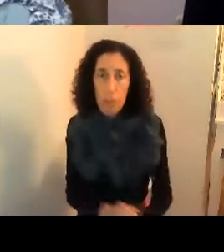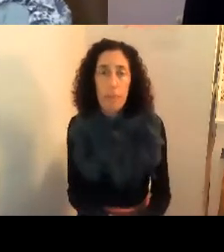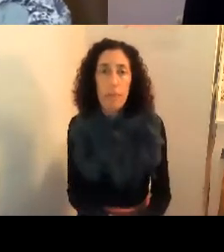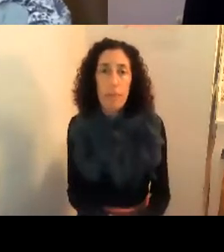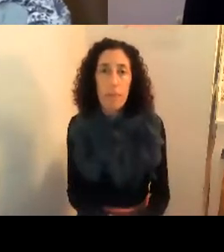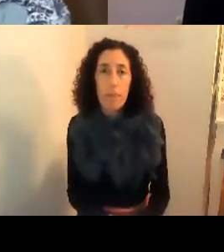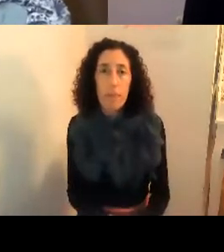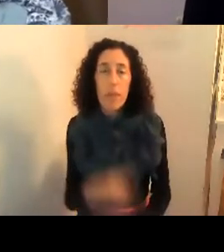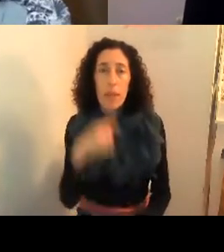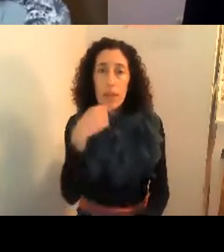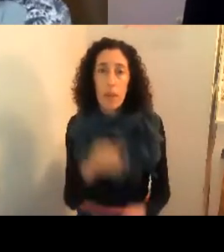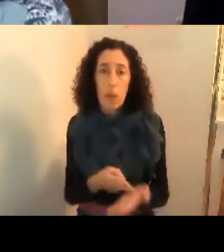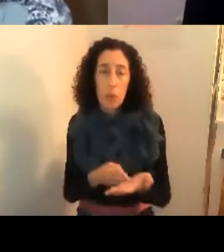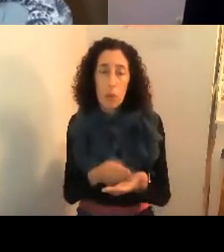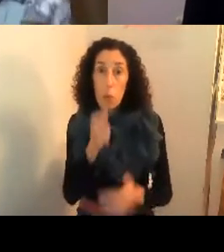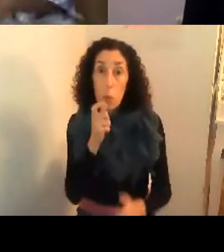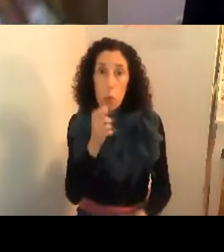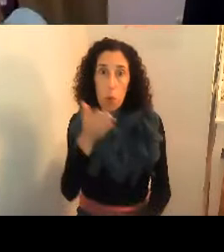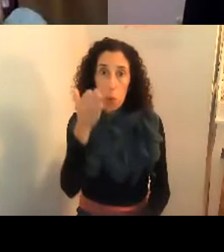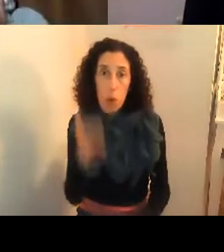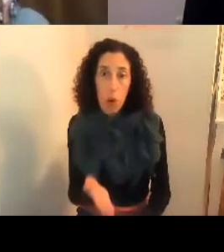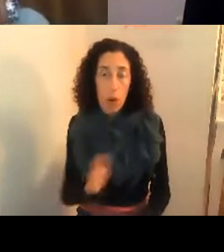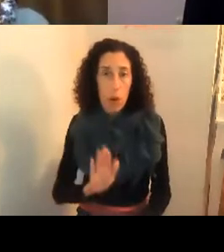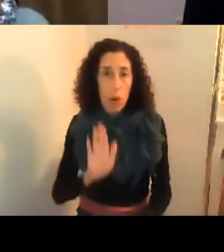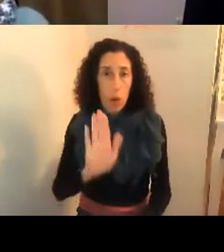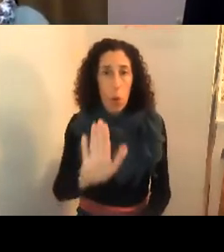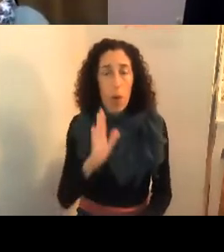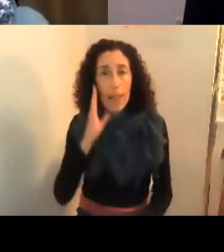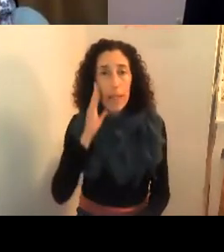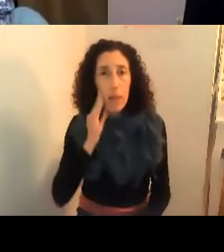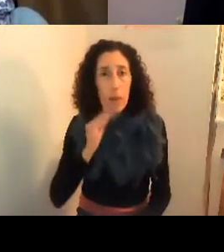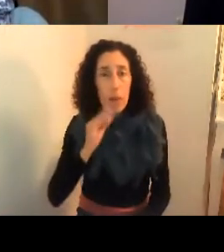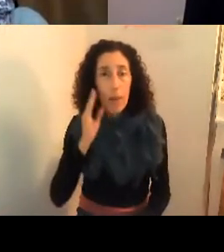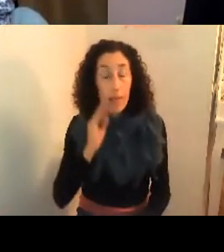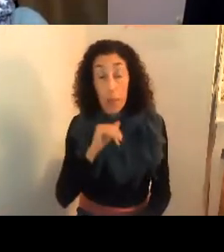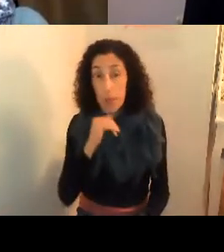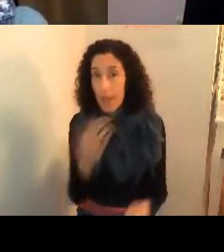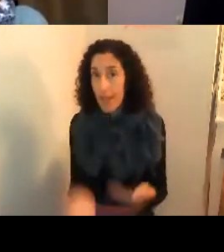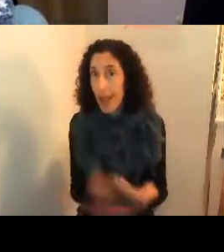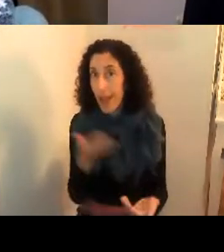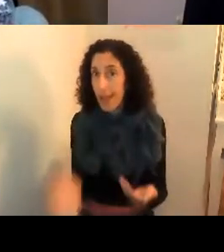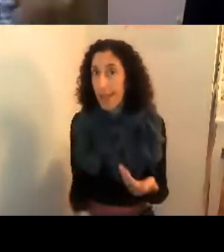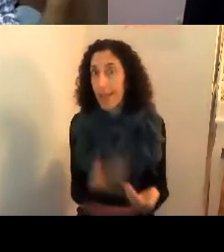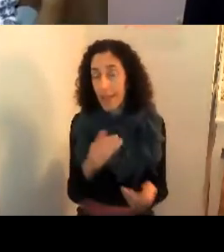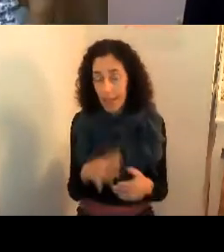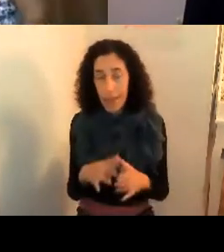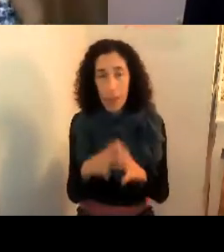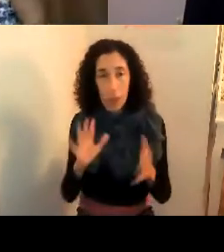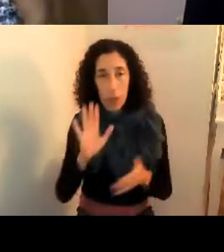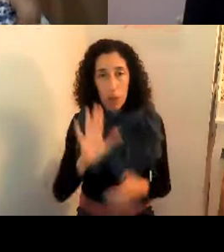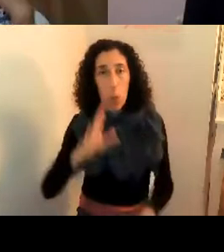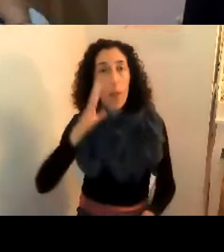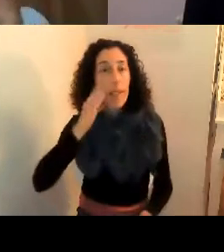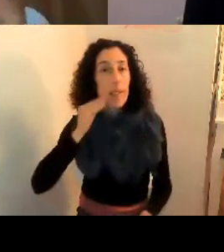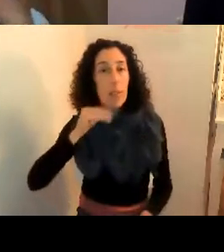your experience. And that can be hard, because so much of our experience is layered